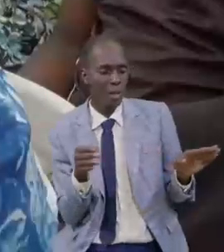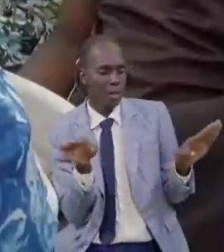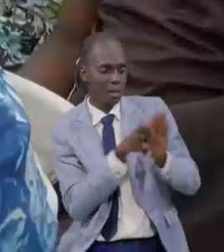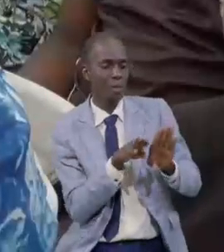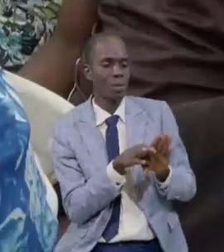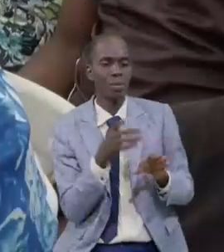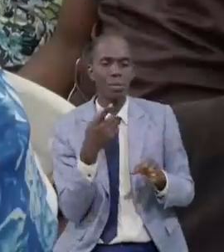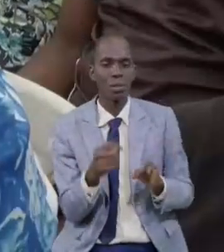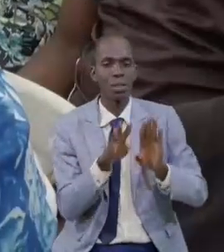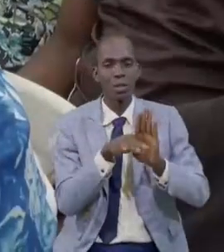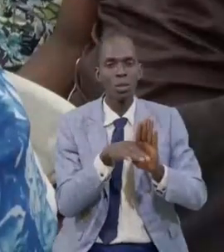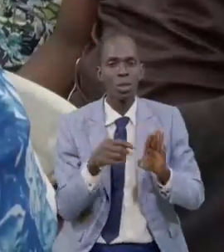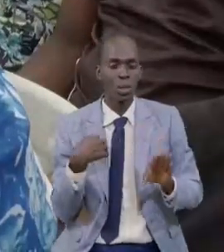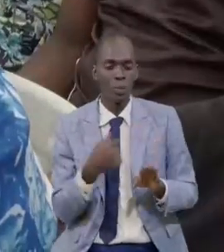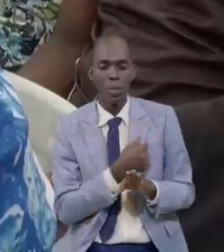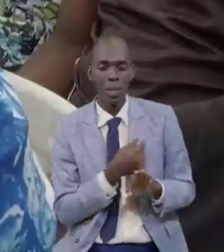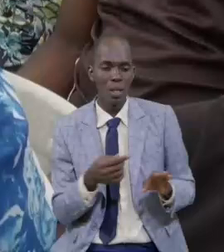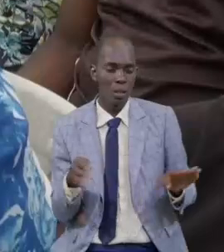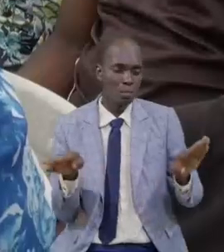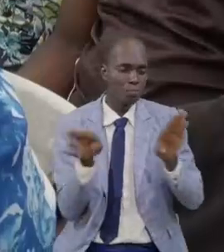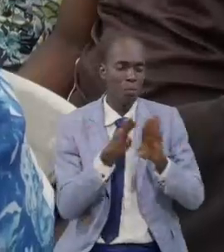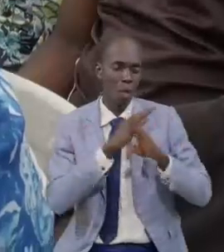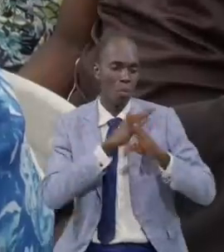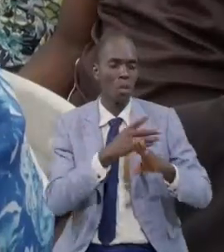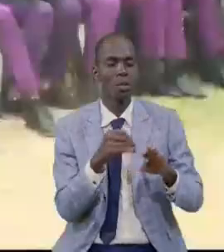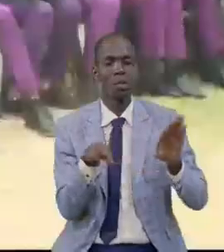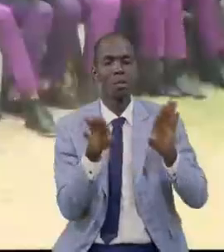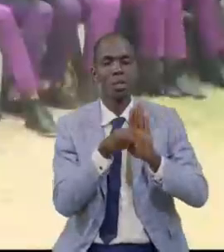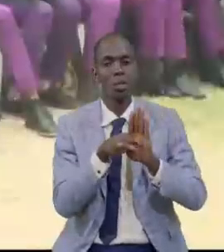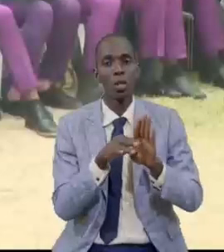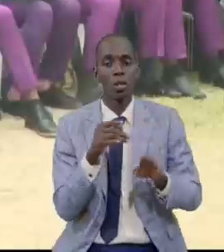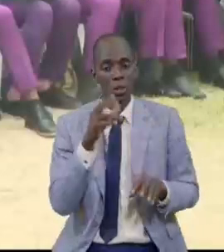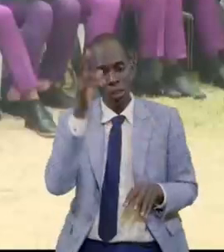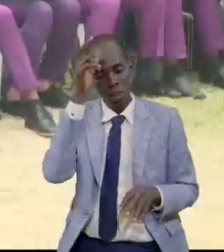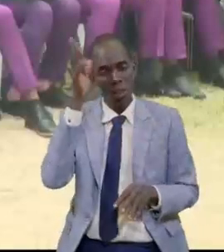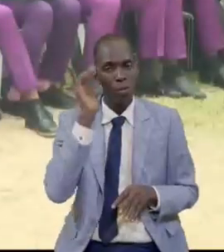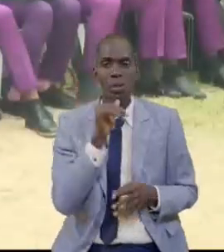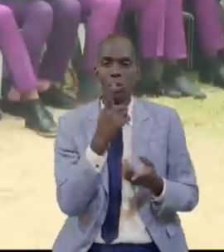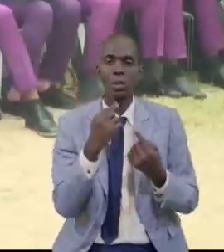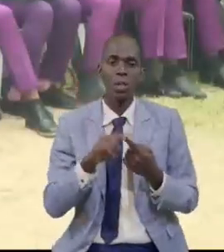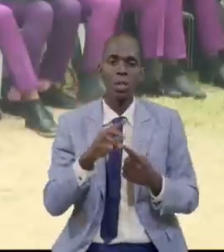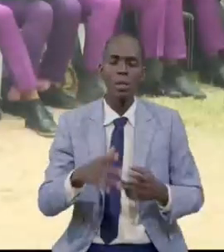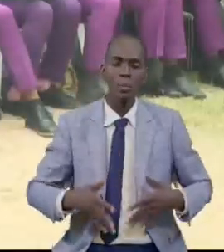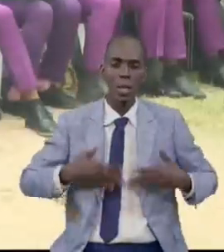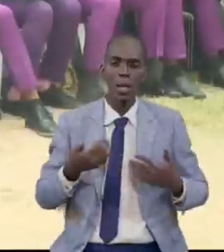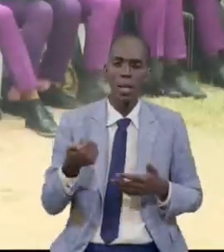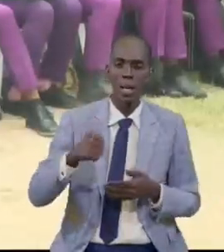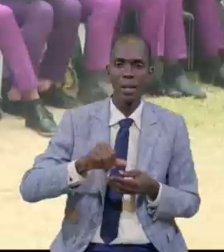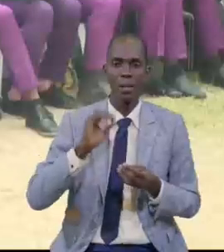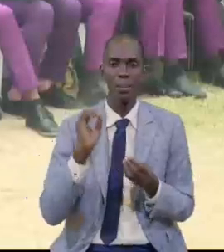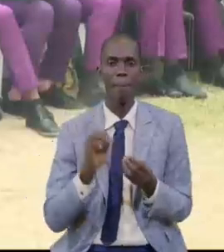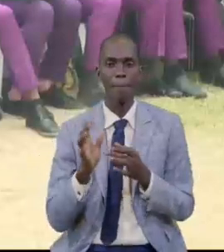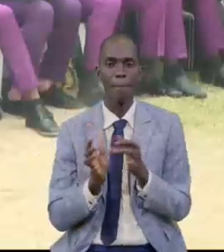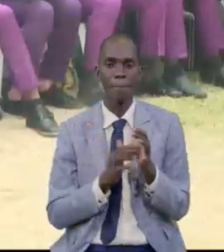the door. It will not come into your life anymore. All the